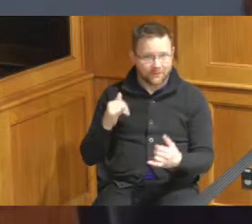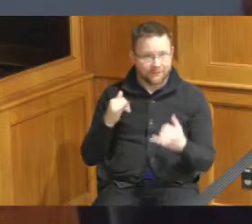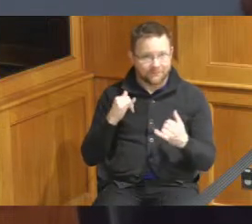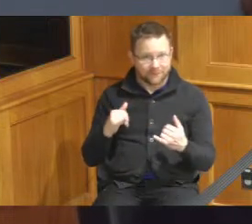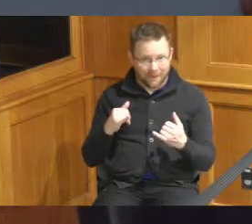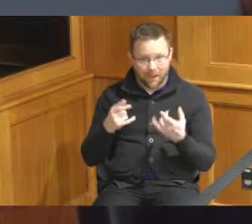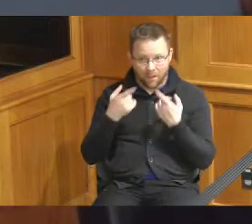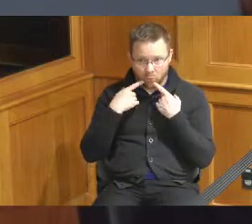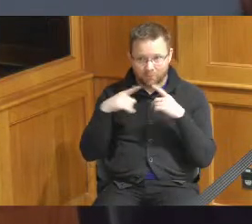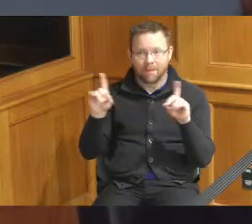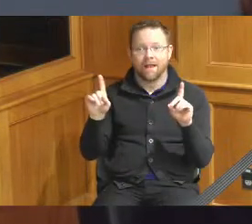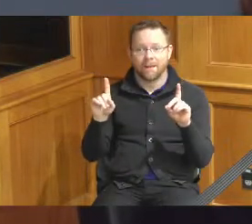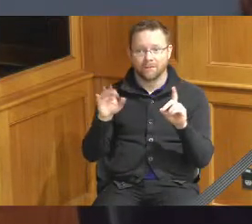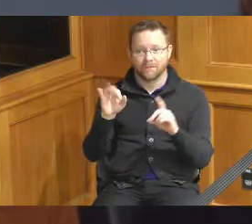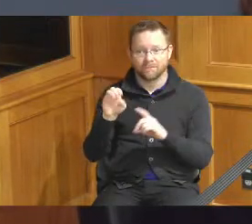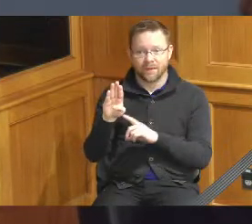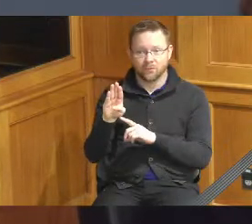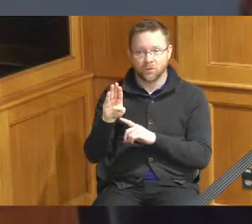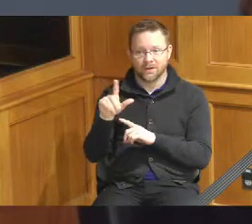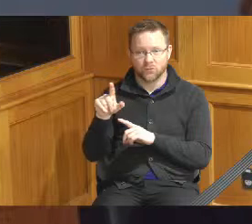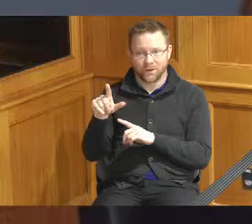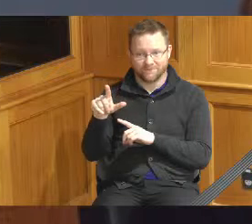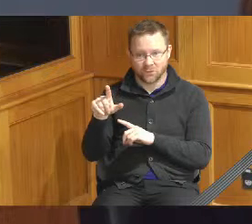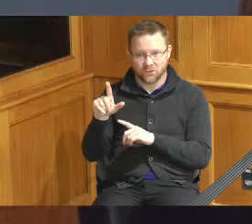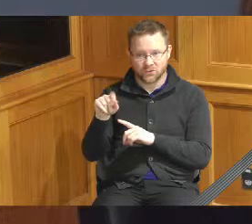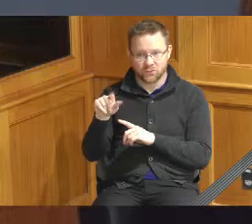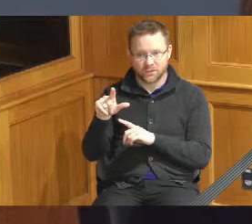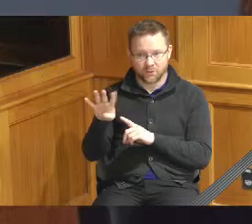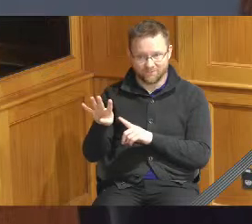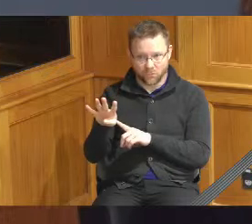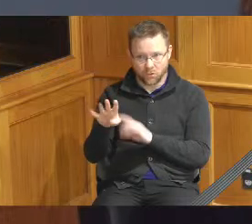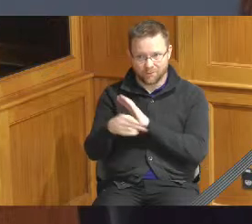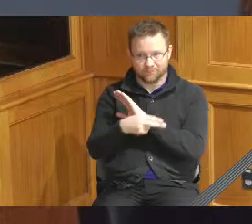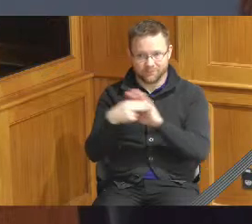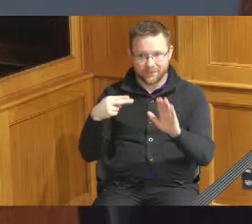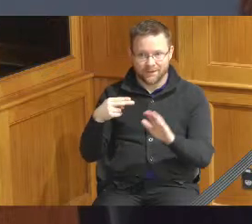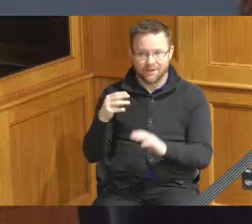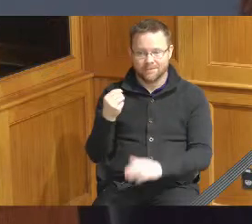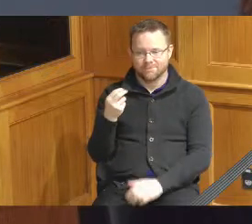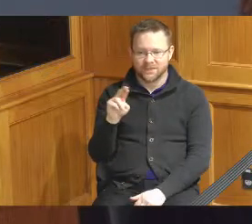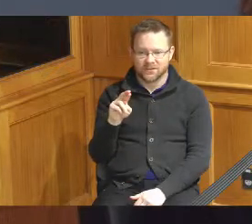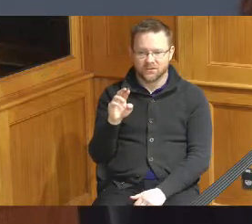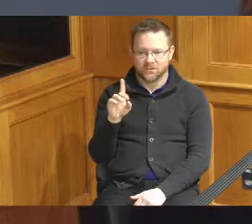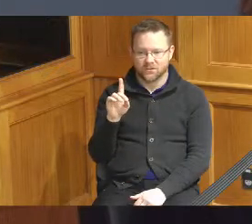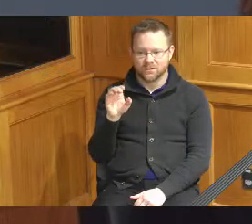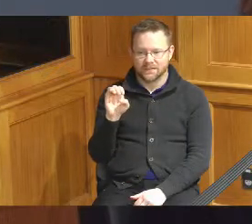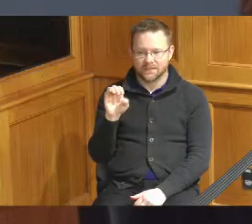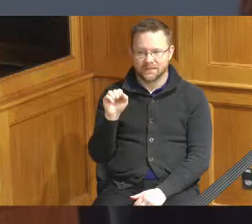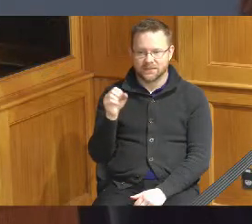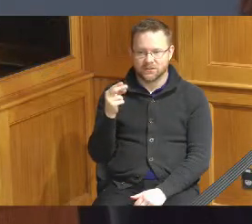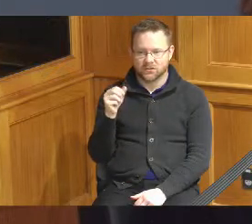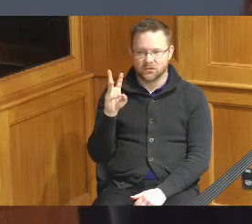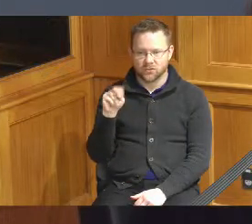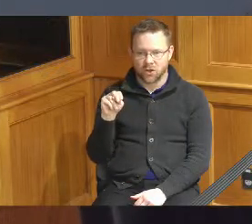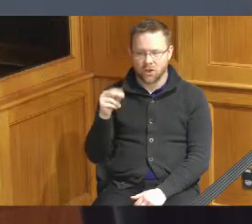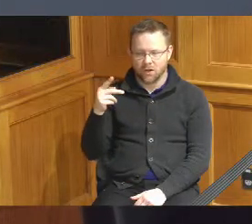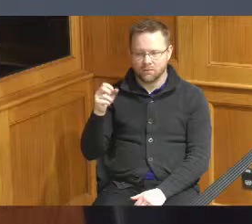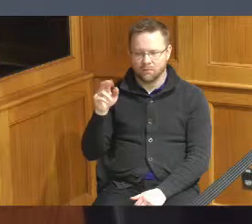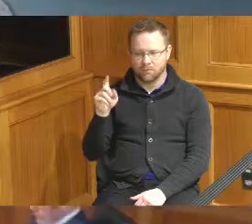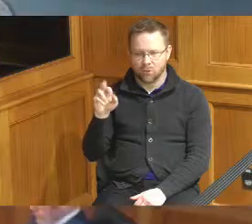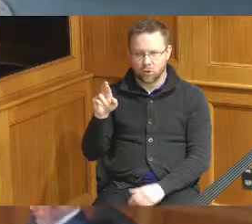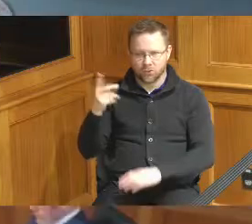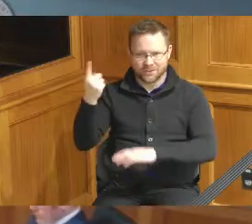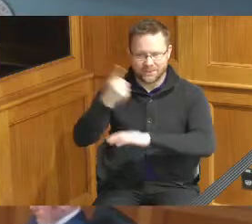hereby proclaim February the 21st, 2024 as Mr. Deshaun Parker Day in all of Hamilton